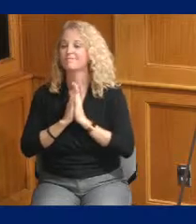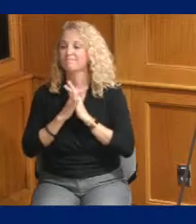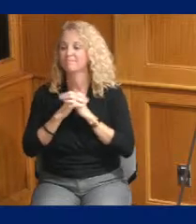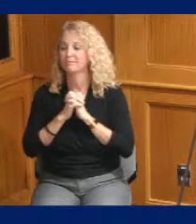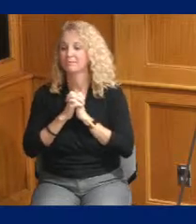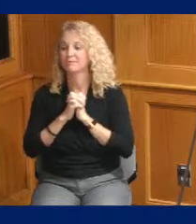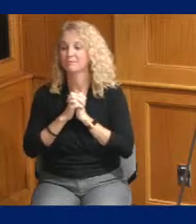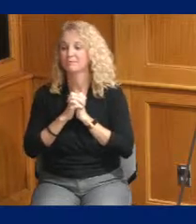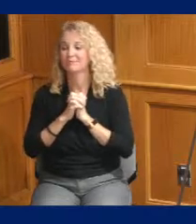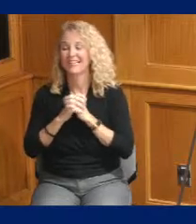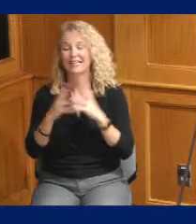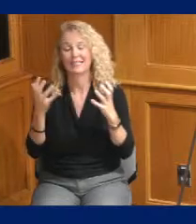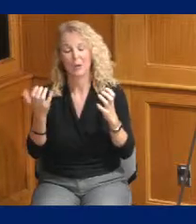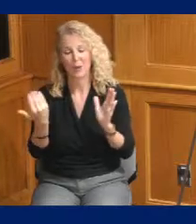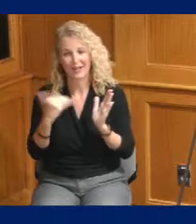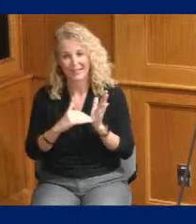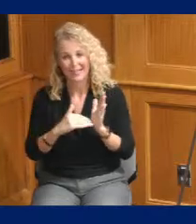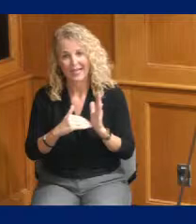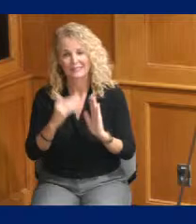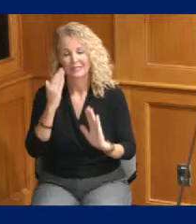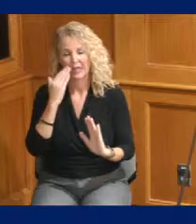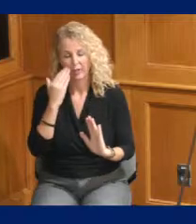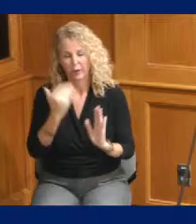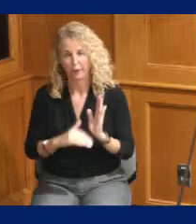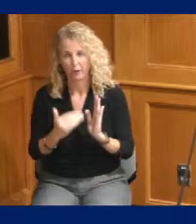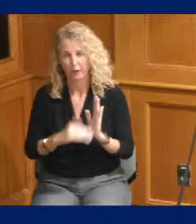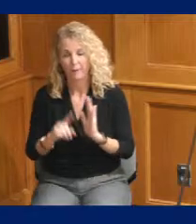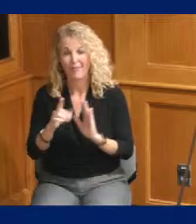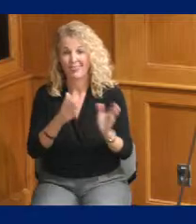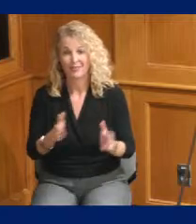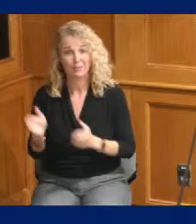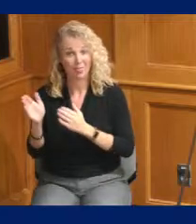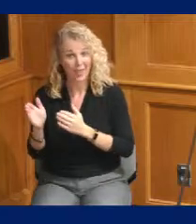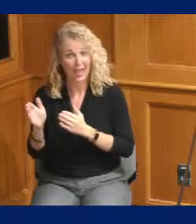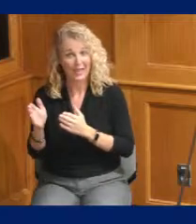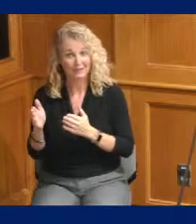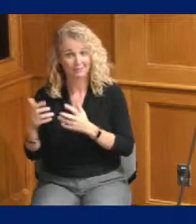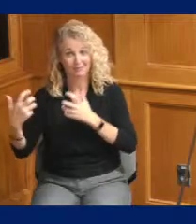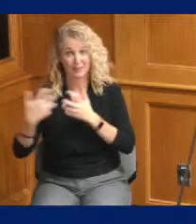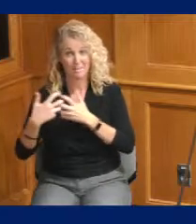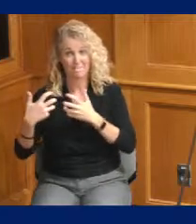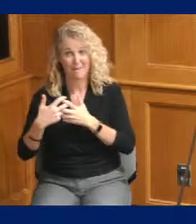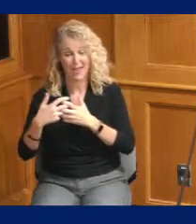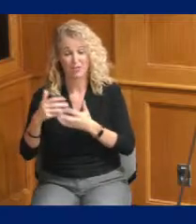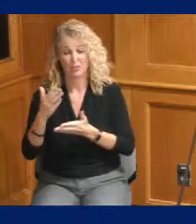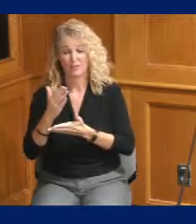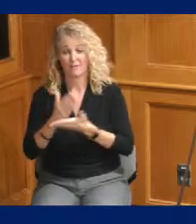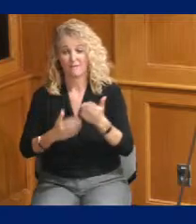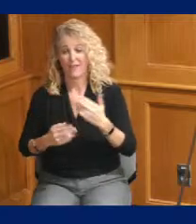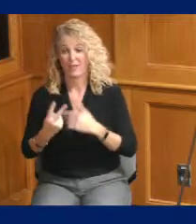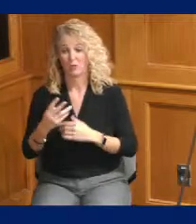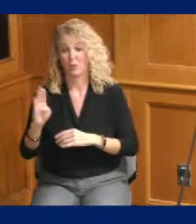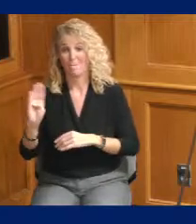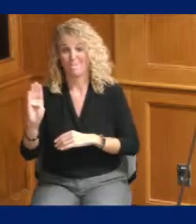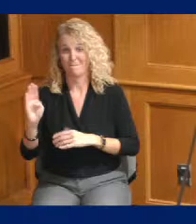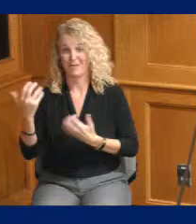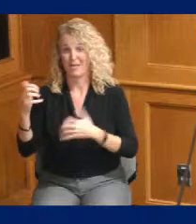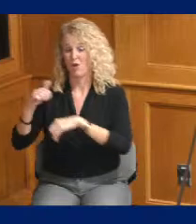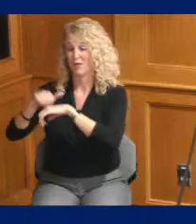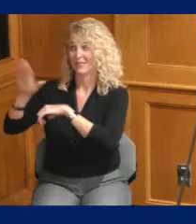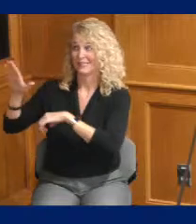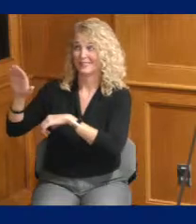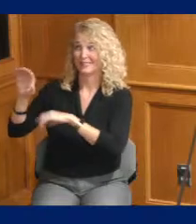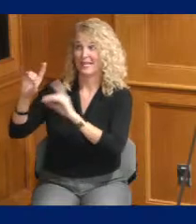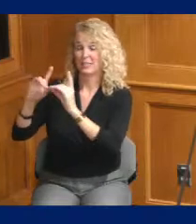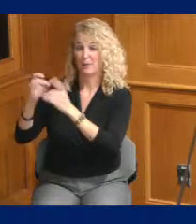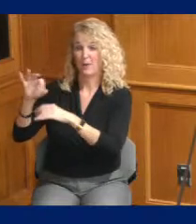And I will just want to repeat, I don't want to beat a dead horse, but I am. This plan is consistent with the Phase 2B that was submitted to US EPA and Department of